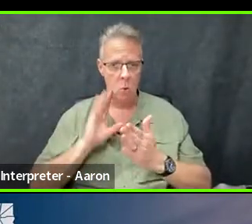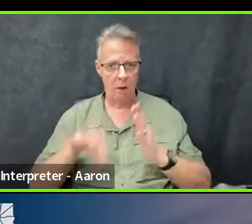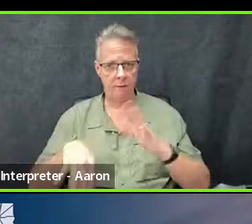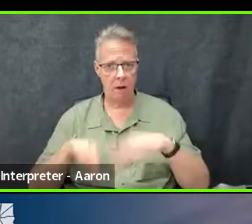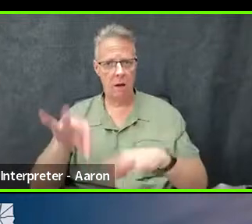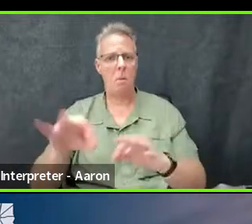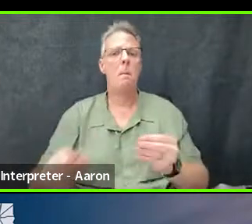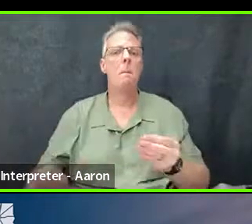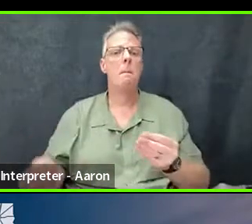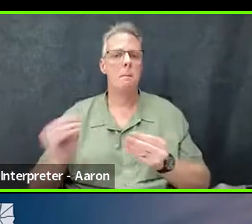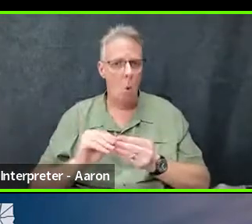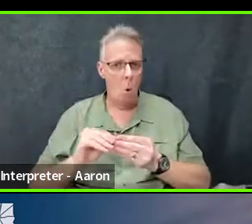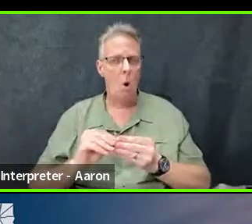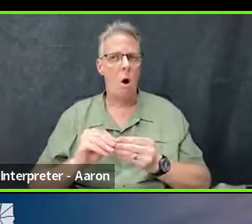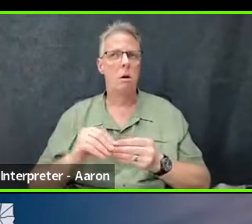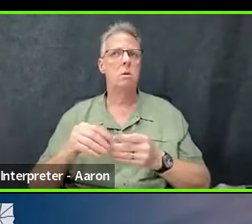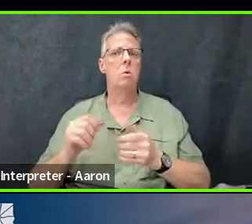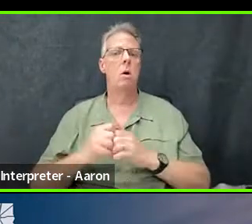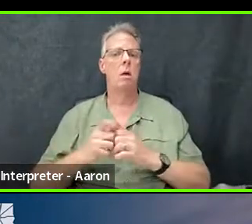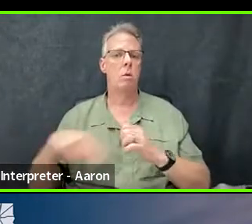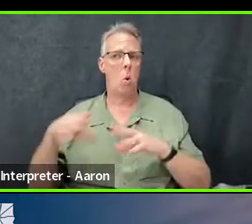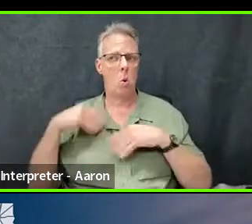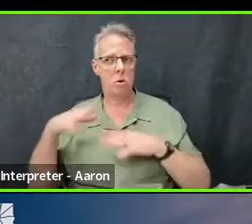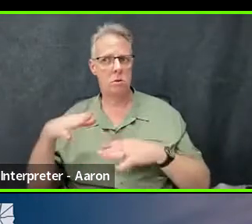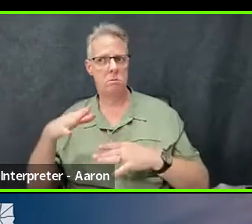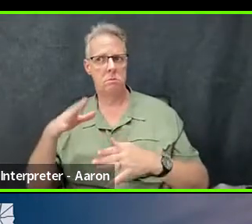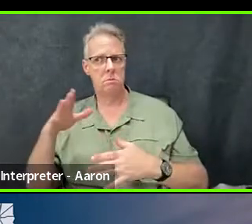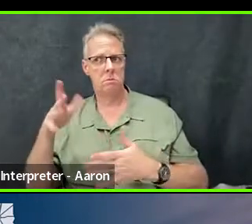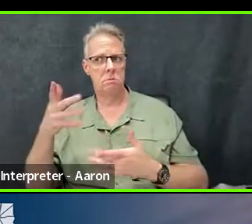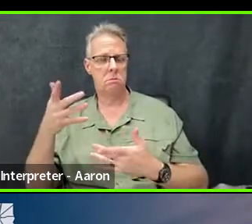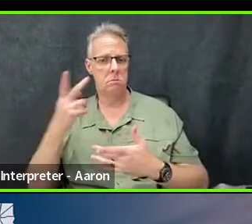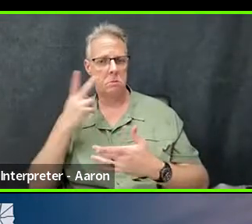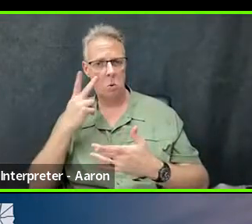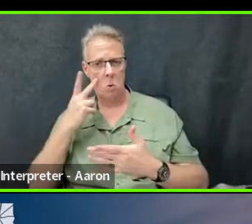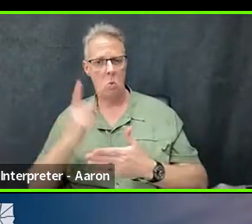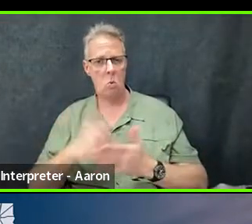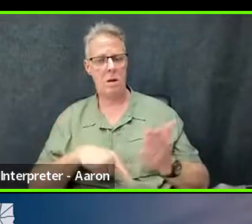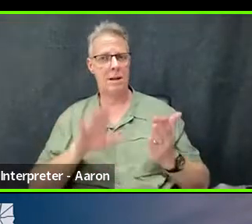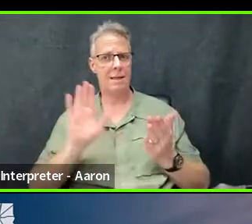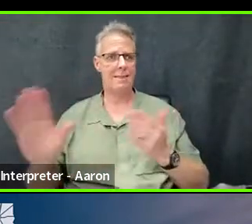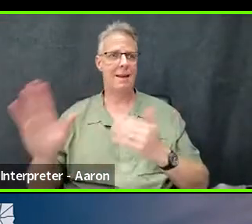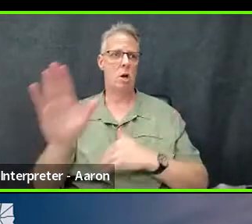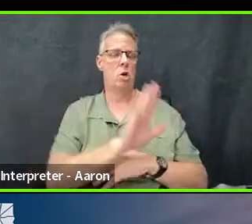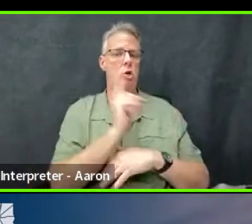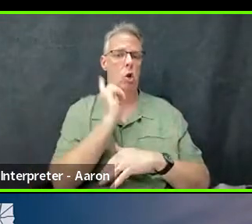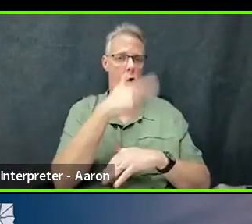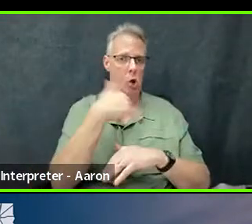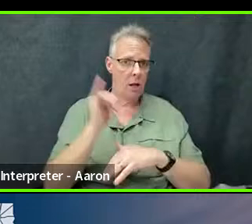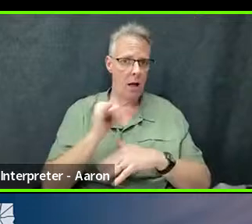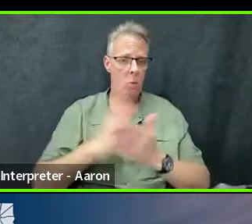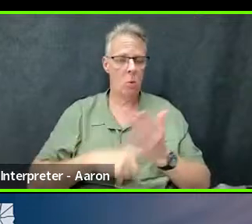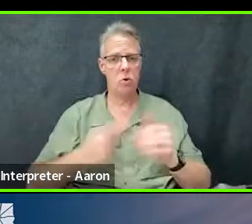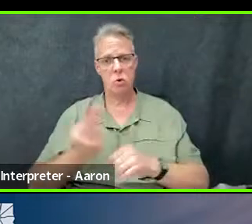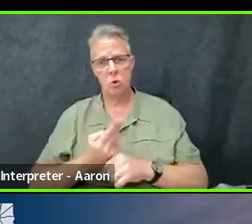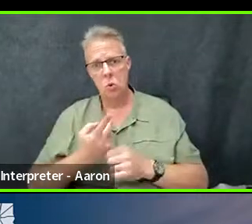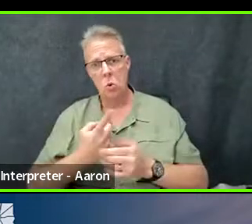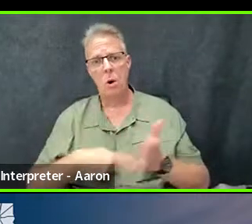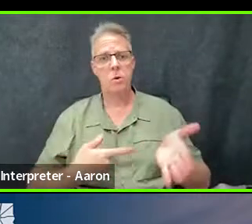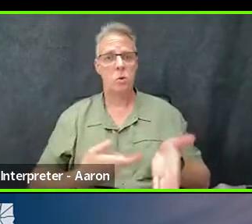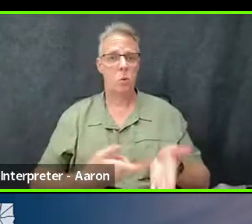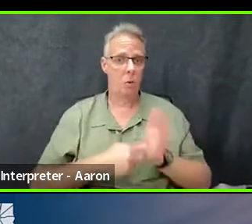discover, working with those properties on an individual basis, what that current use is, what the requirements are,